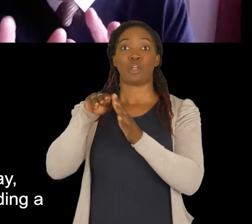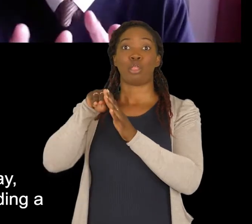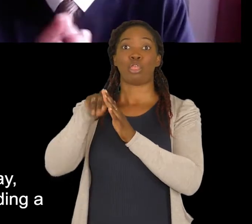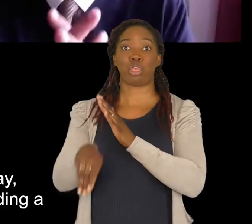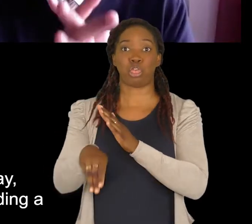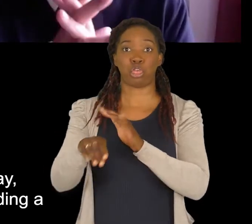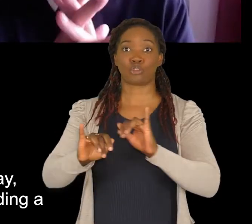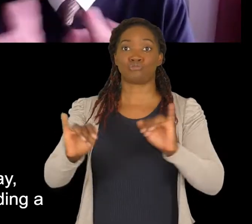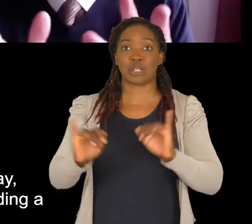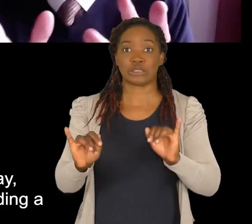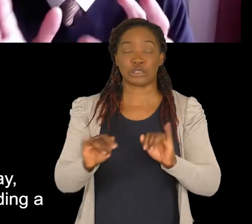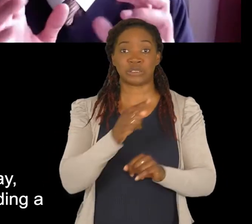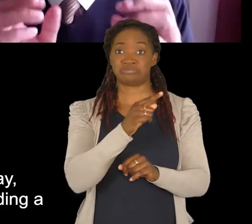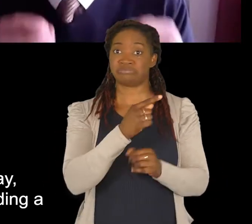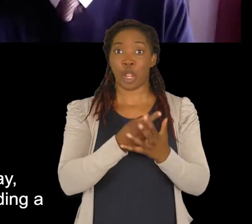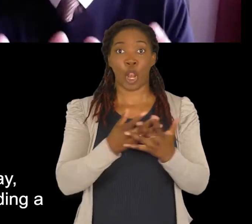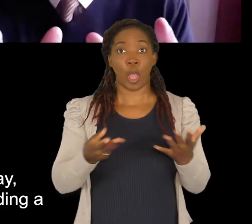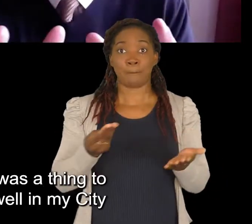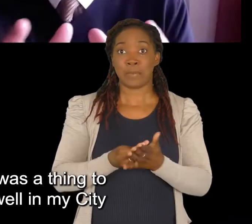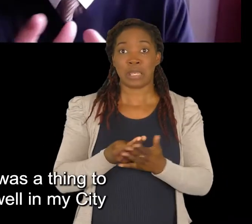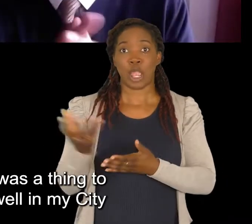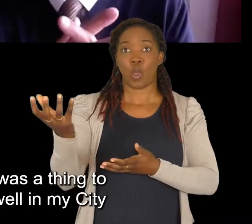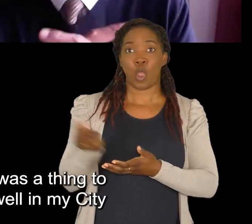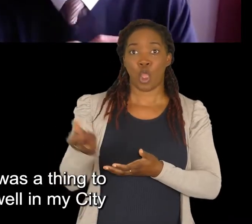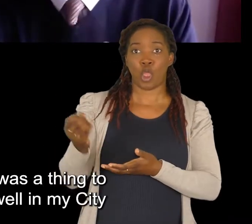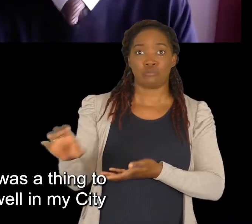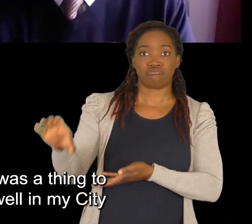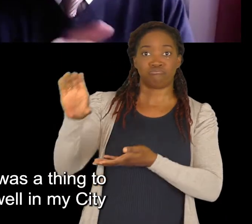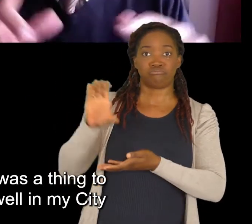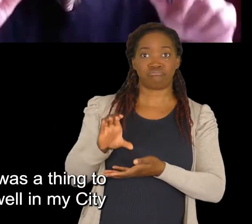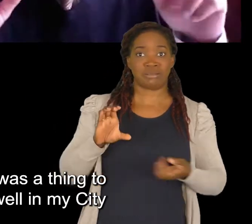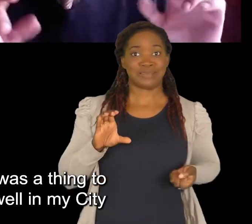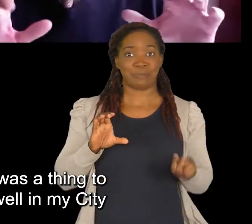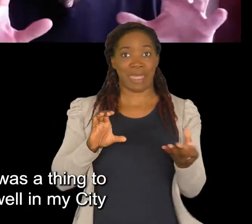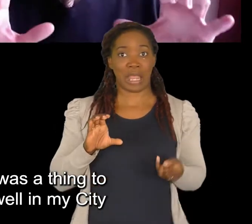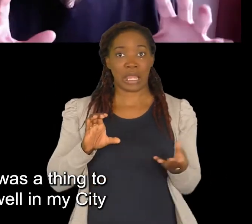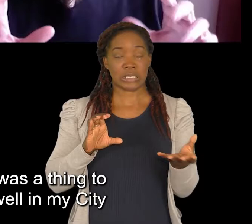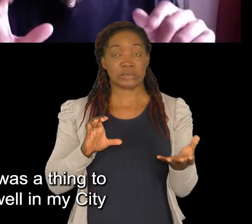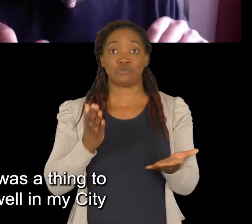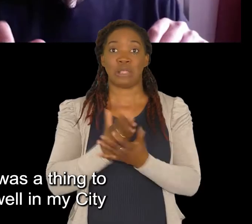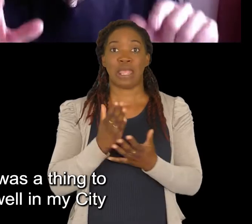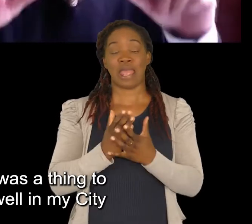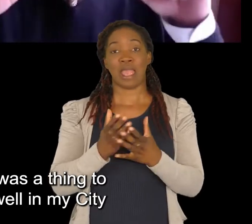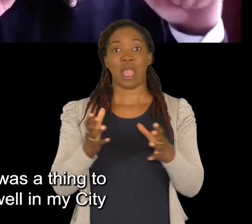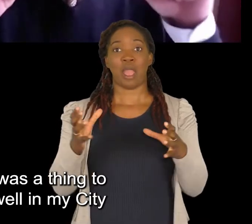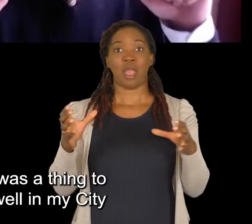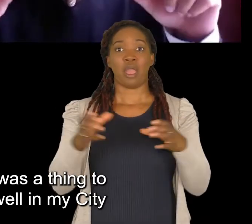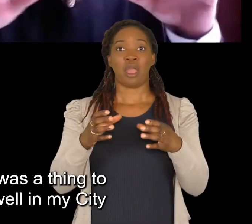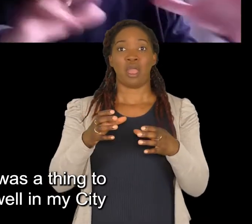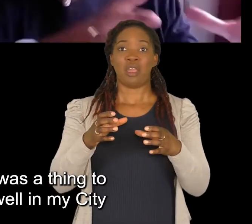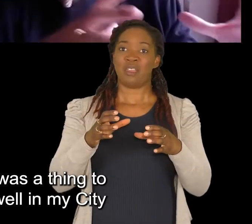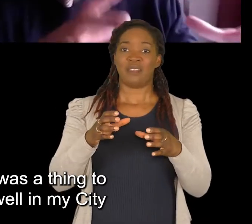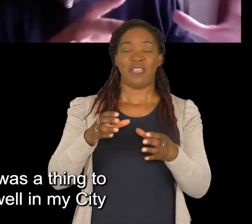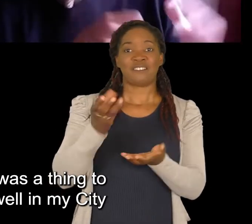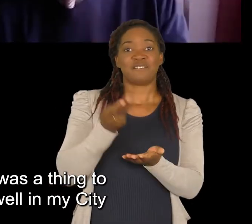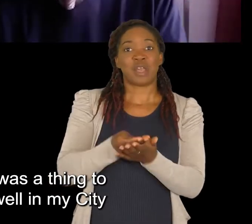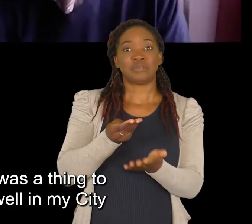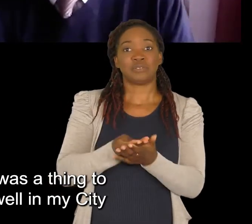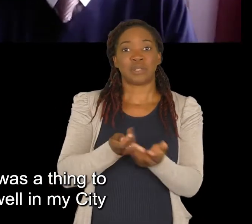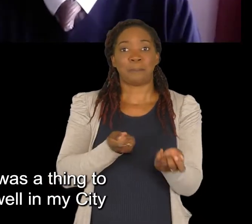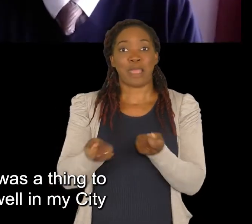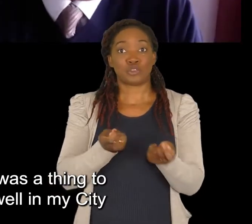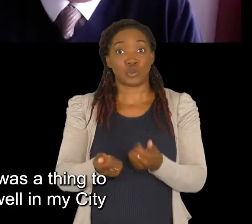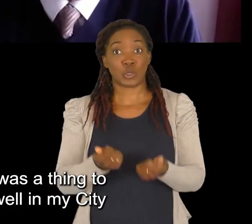Right, that was when people were making a lot of money, spending a lot of money, and being a fund manager was very sort of cool. It was a thing to